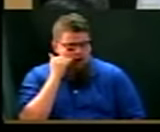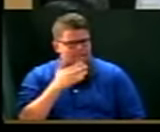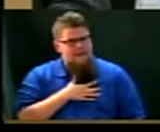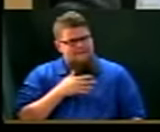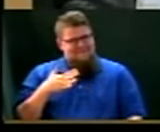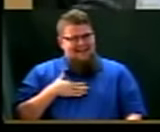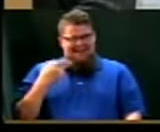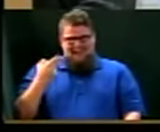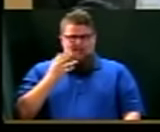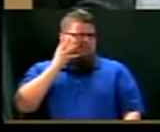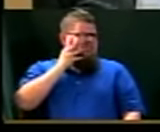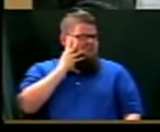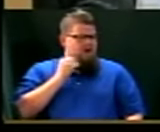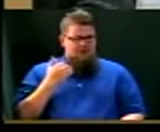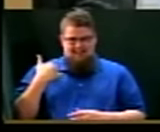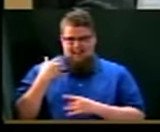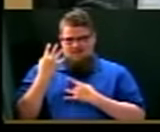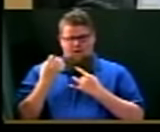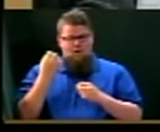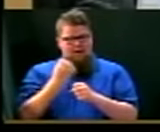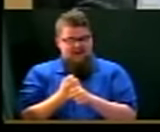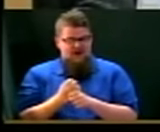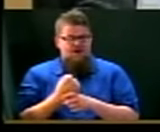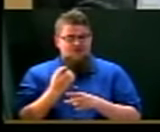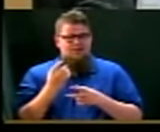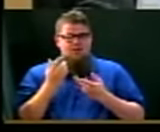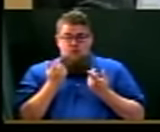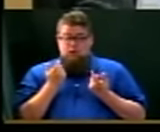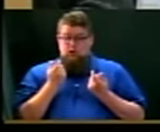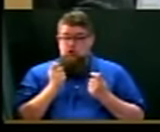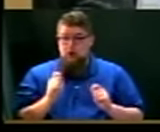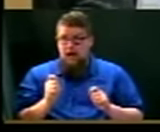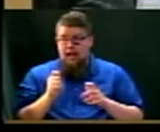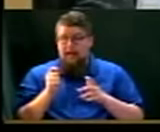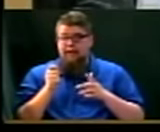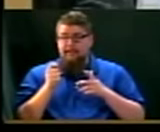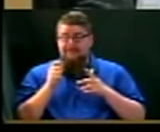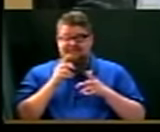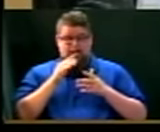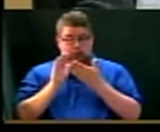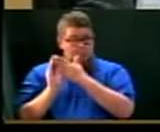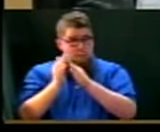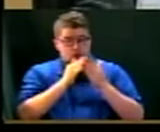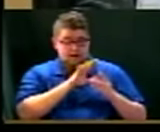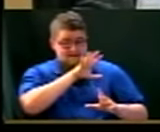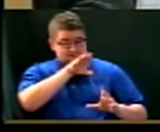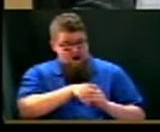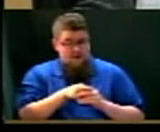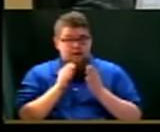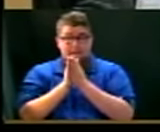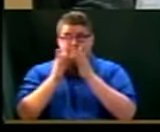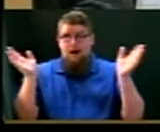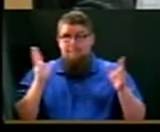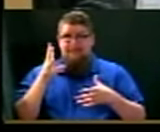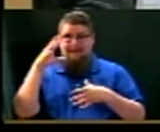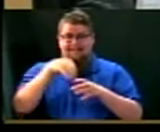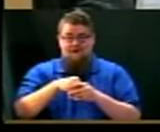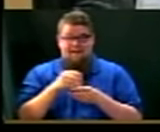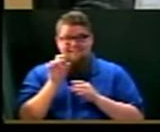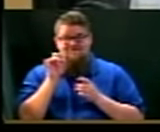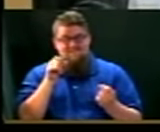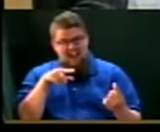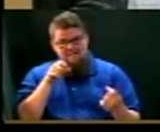on the board for the last 4 years with trying to get community involvement and public input, it has been